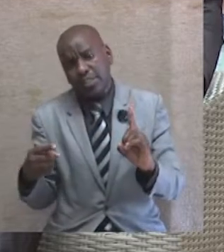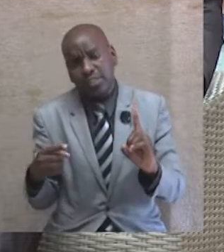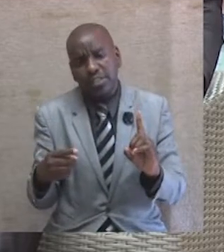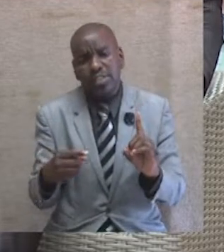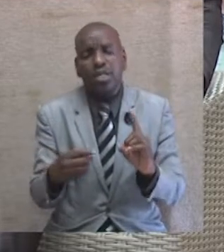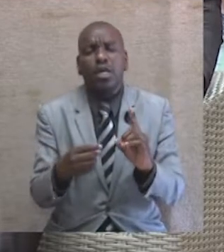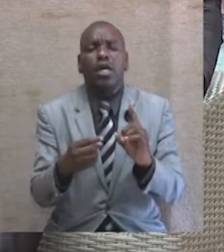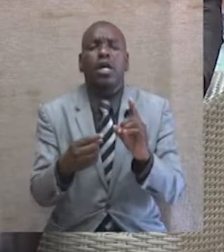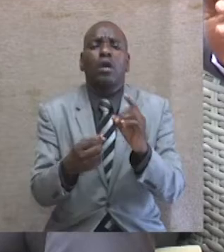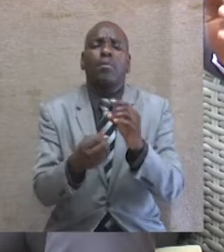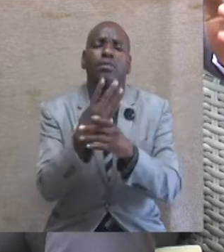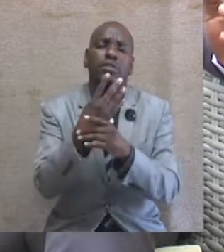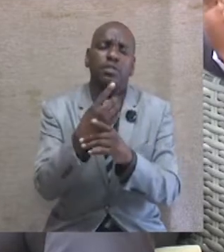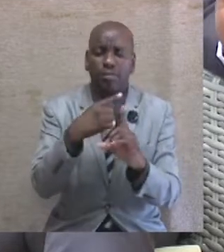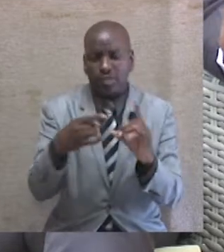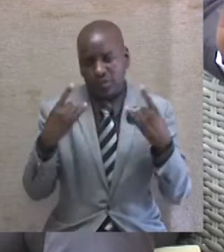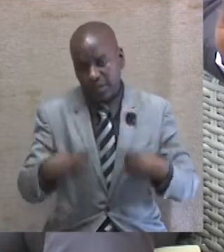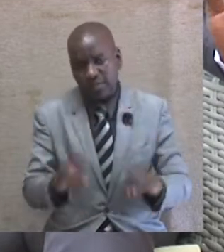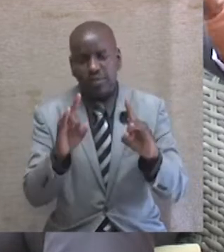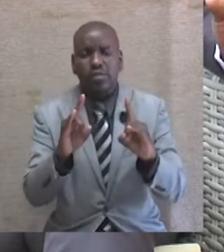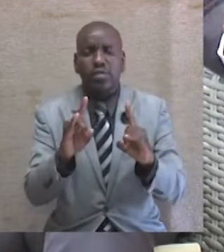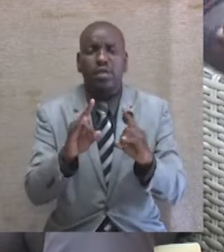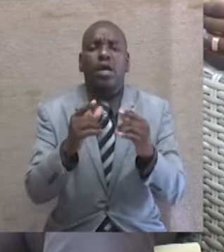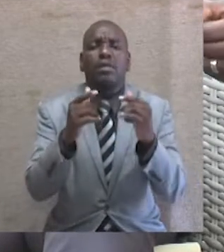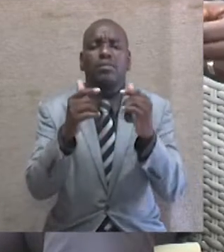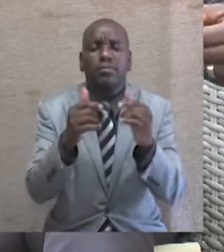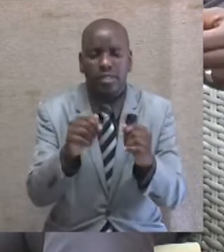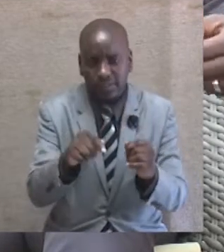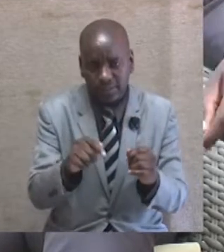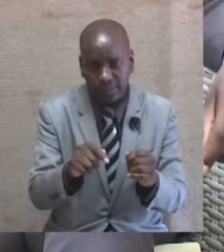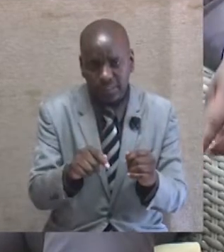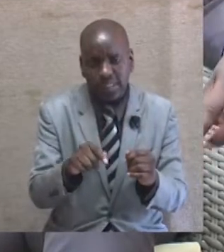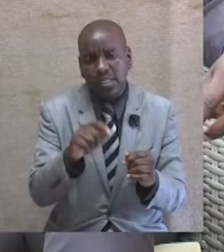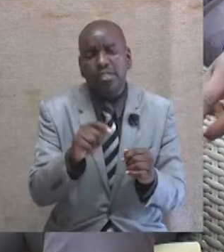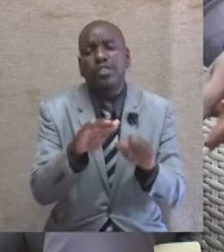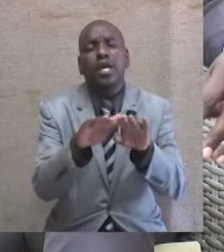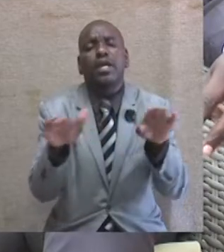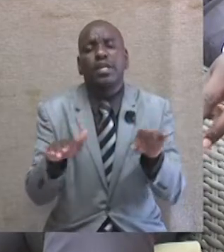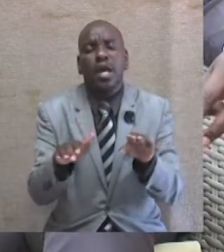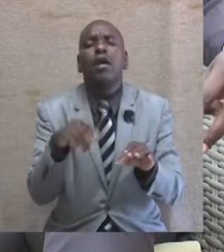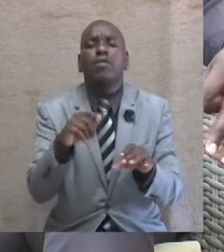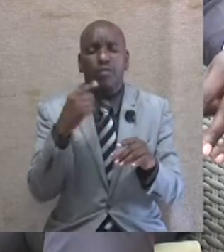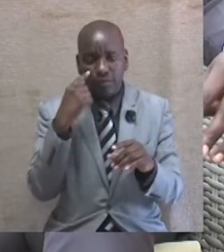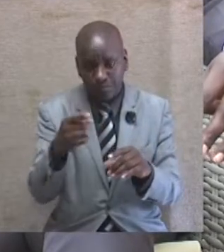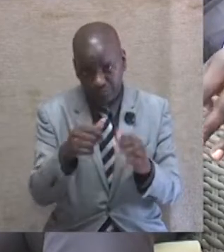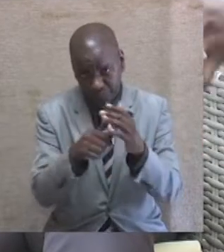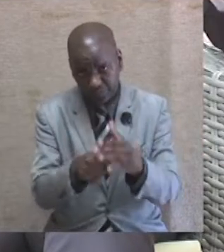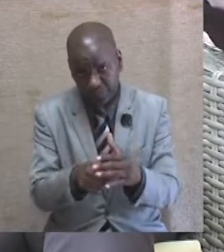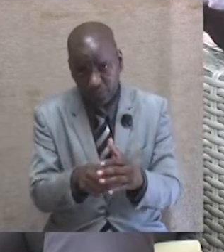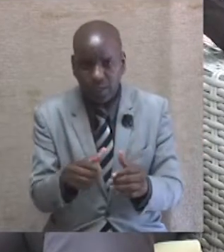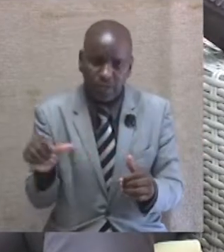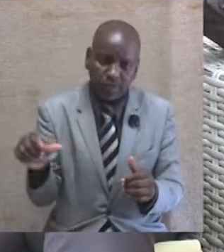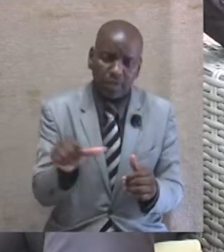ministry, we talk of development partners, we talk of the Ministry of Health. They also have an input in this area, in this field.